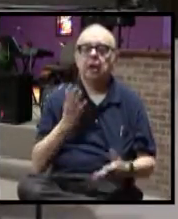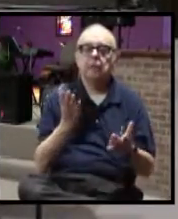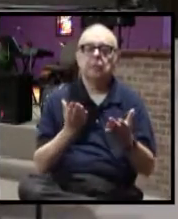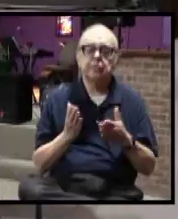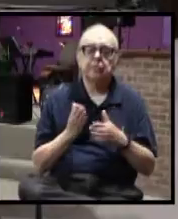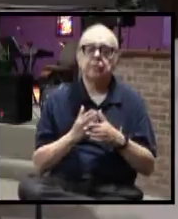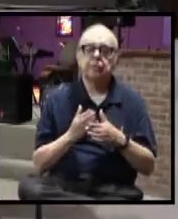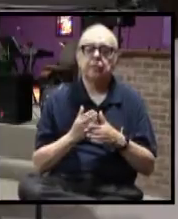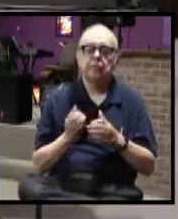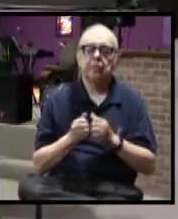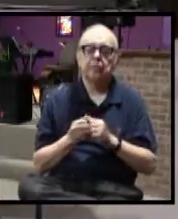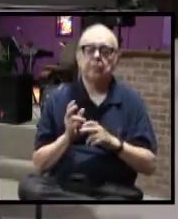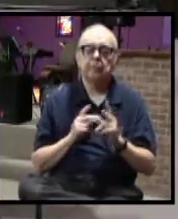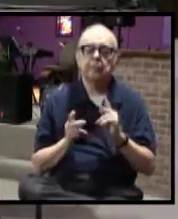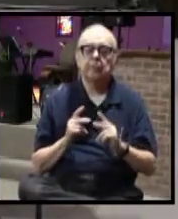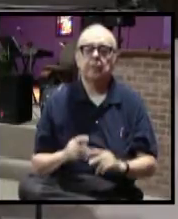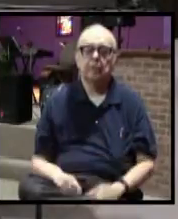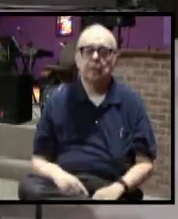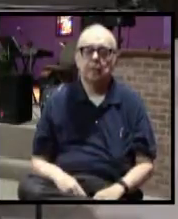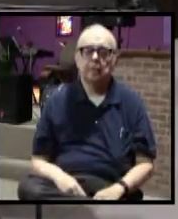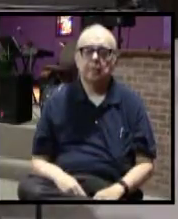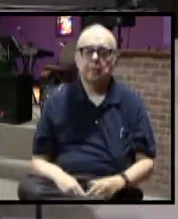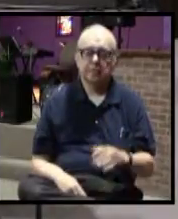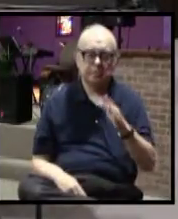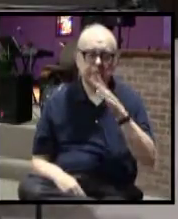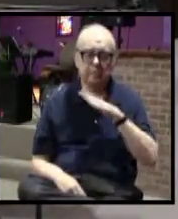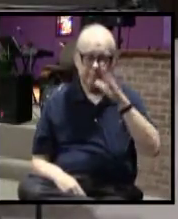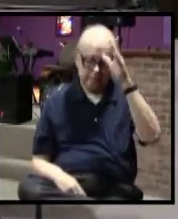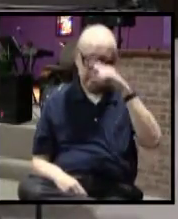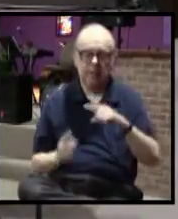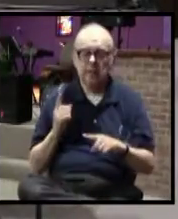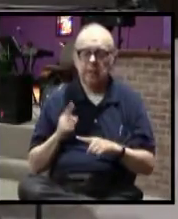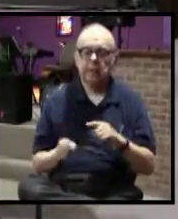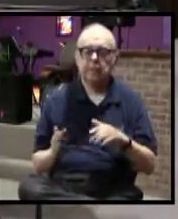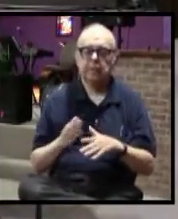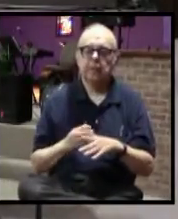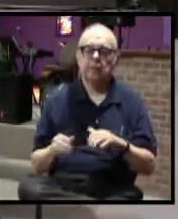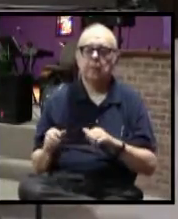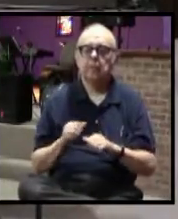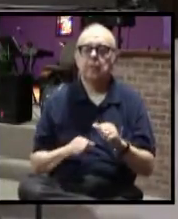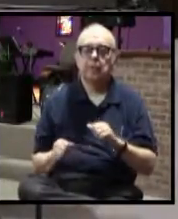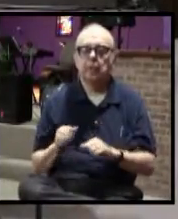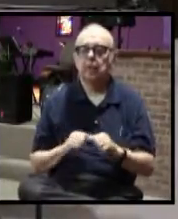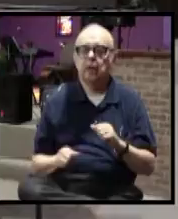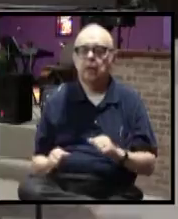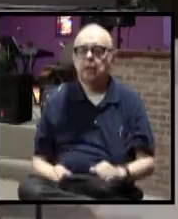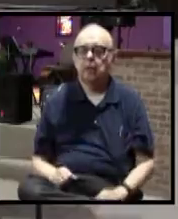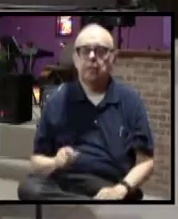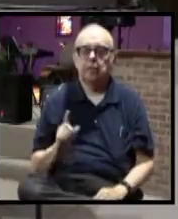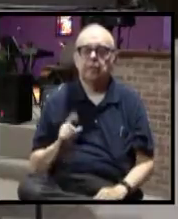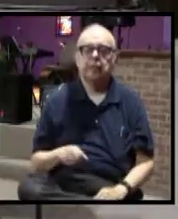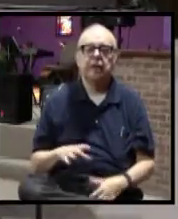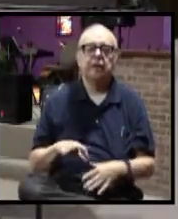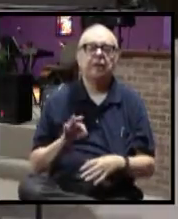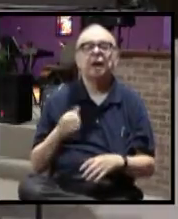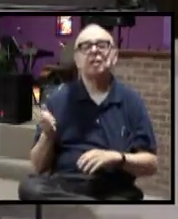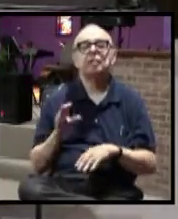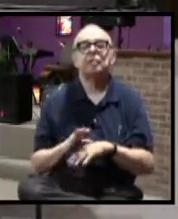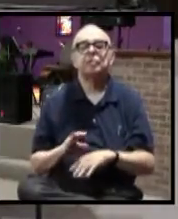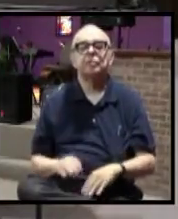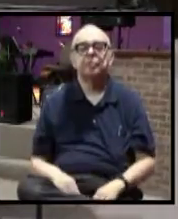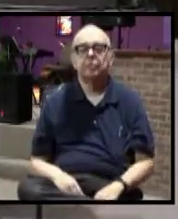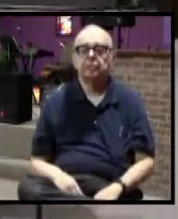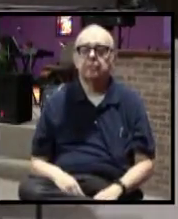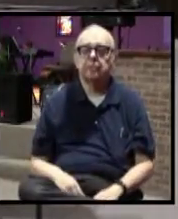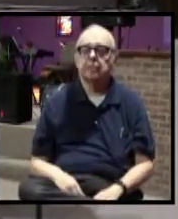He wants us to share with one another. And ladies and gentlemen, if you can't share with one another, you need to find another